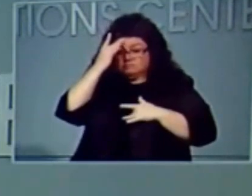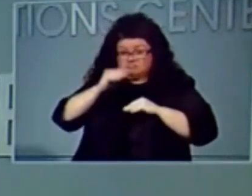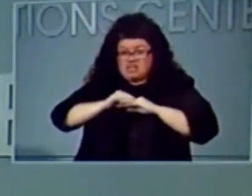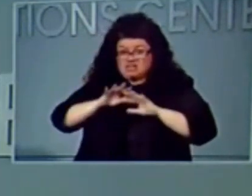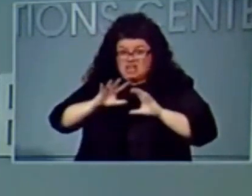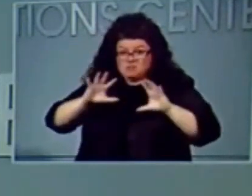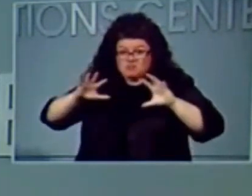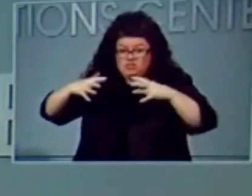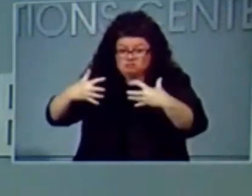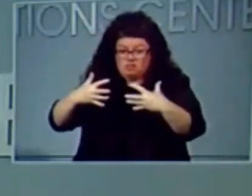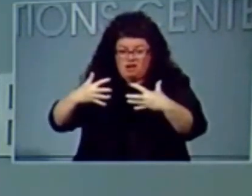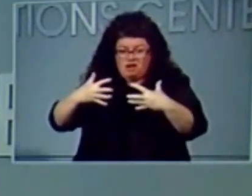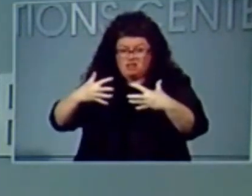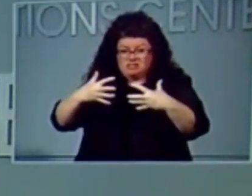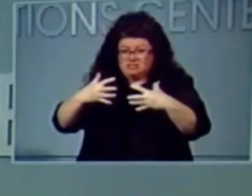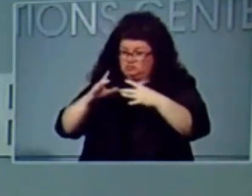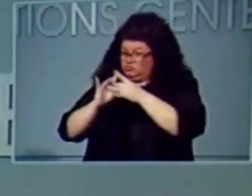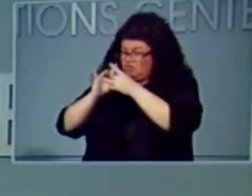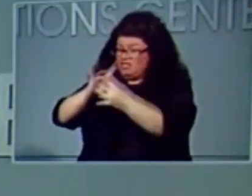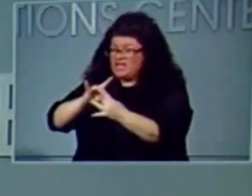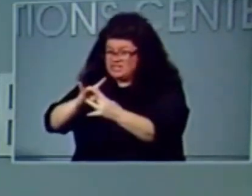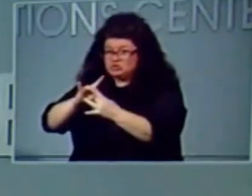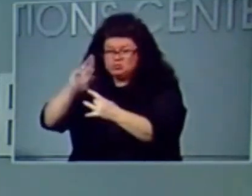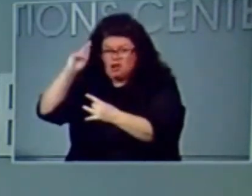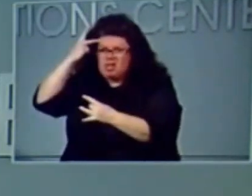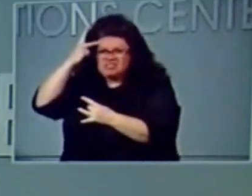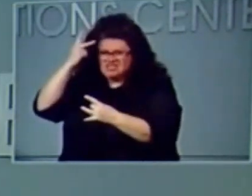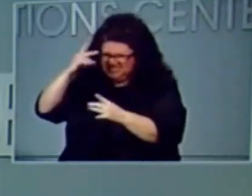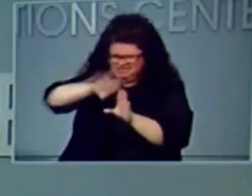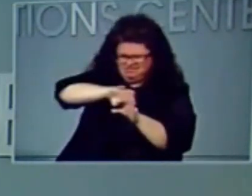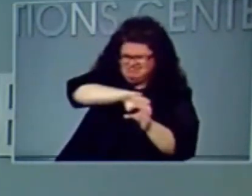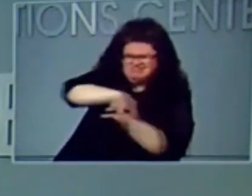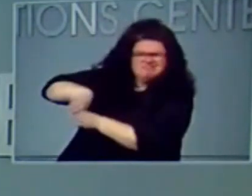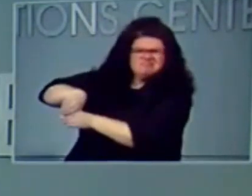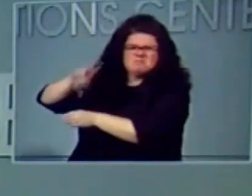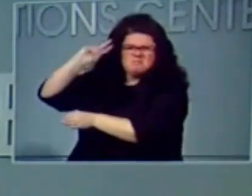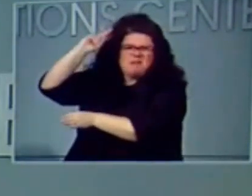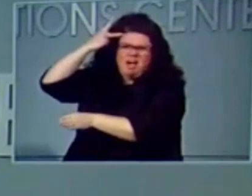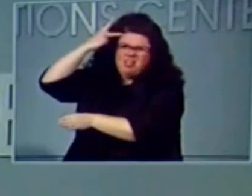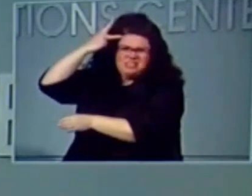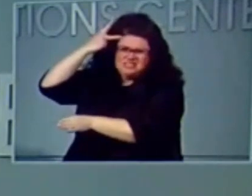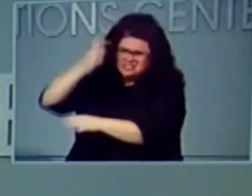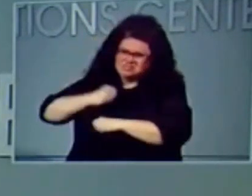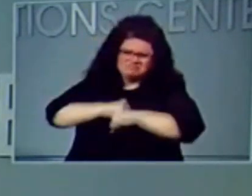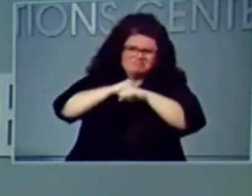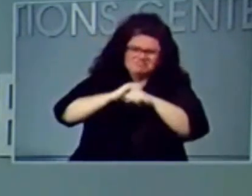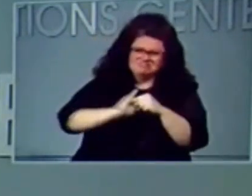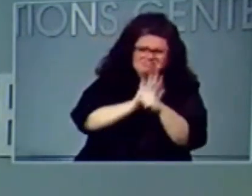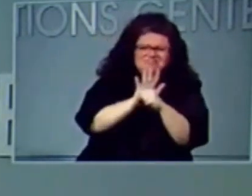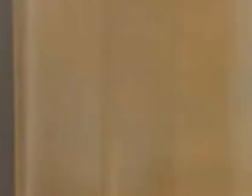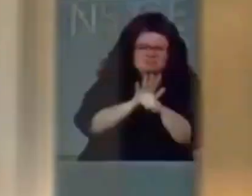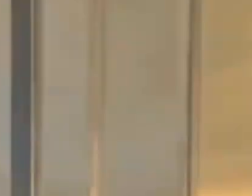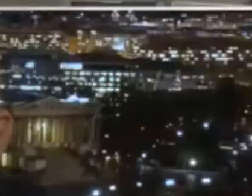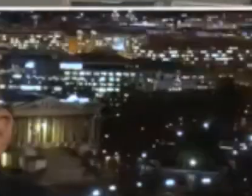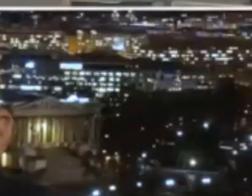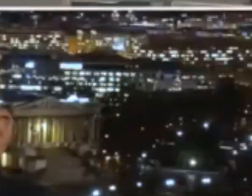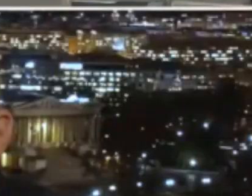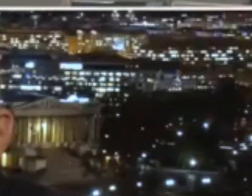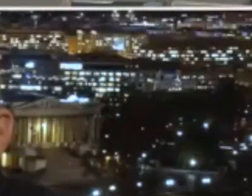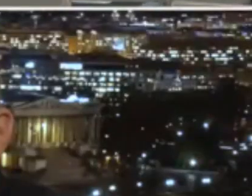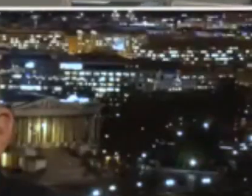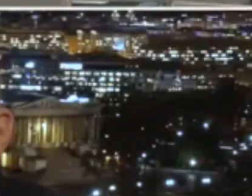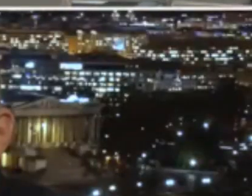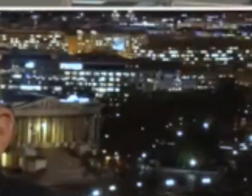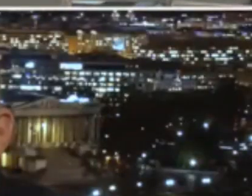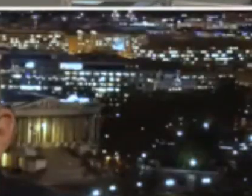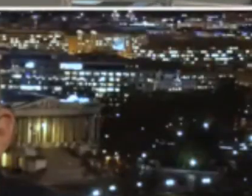new locations with officials from Florida, Georgia, and Texas lobbying for the job. It's quite the pickle. Joining us now with his take, Texas